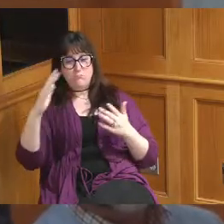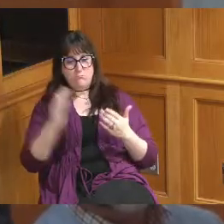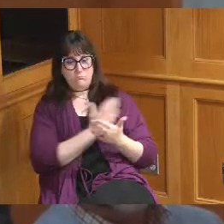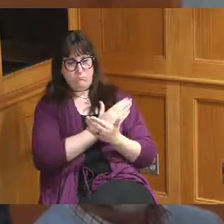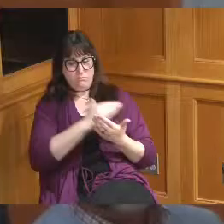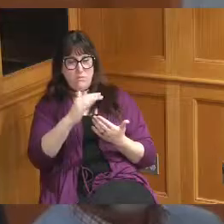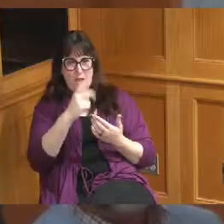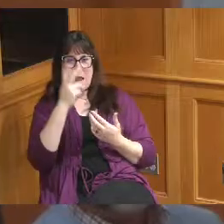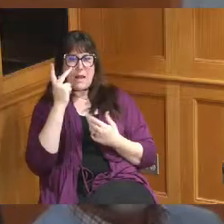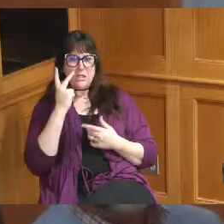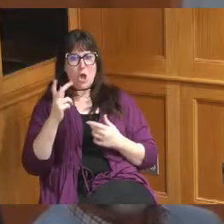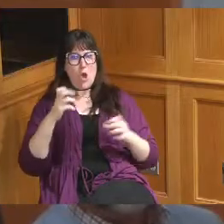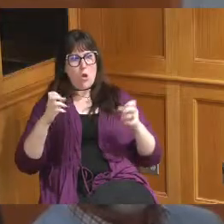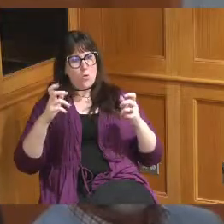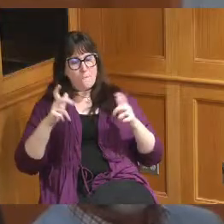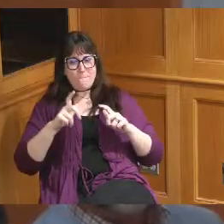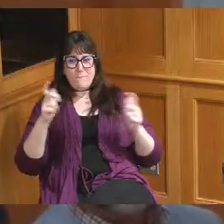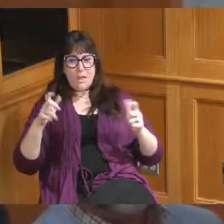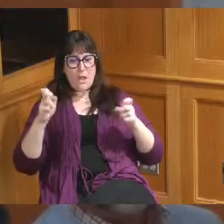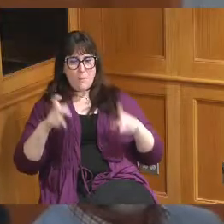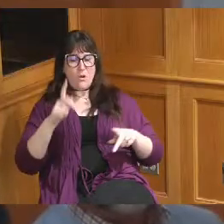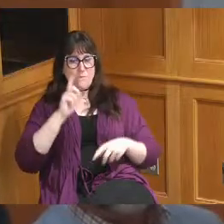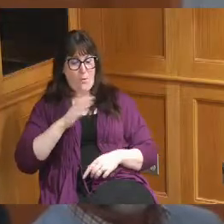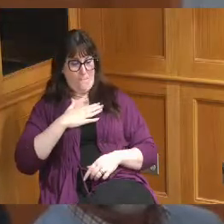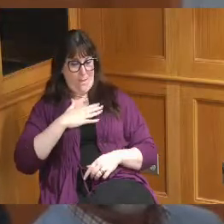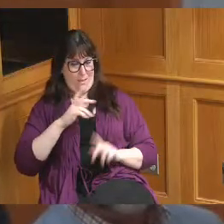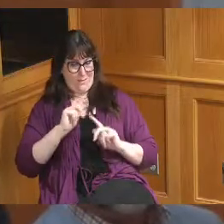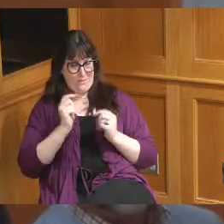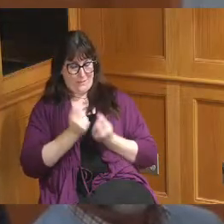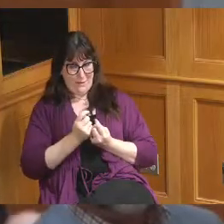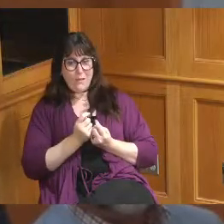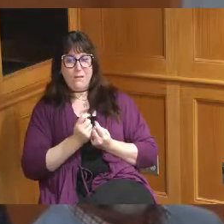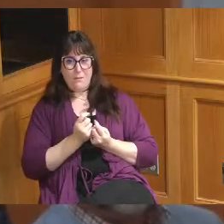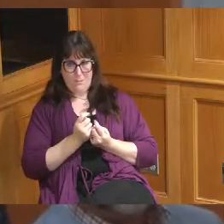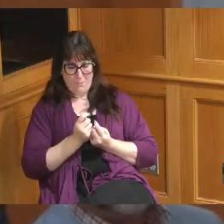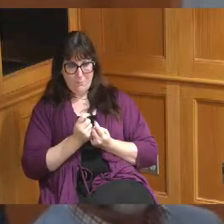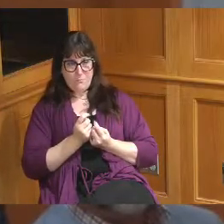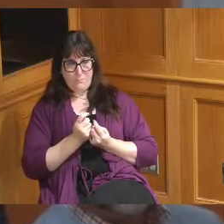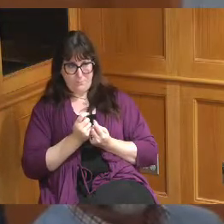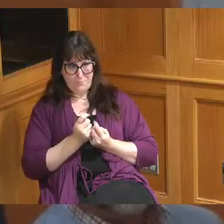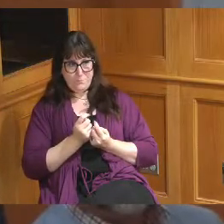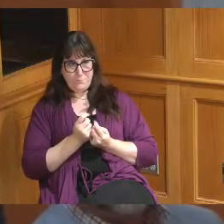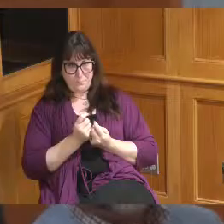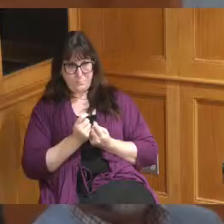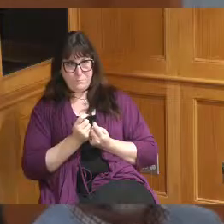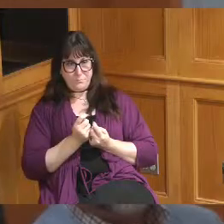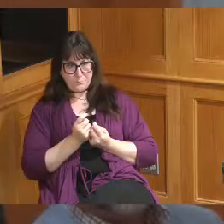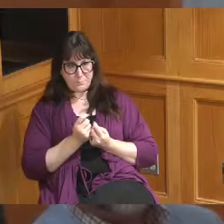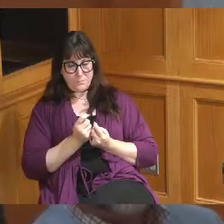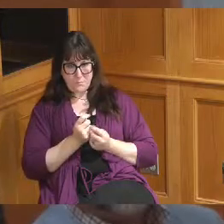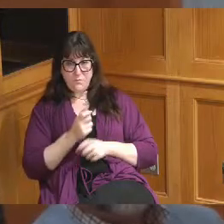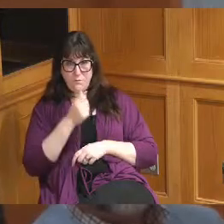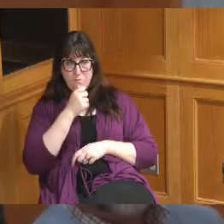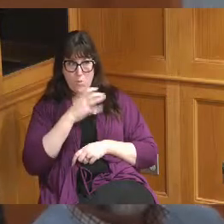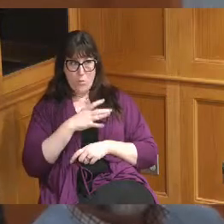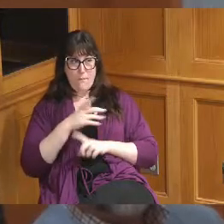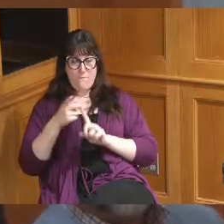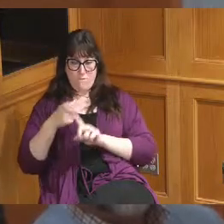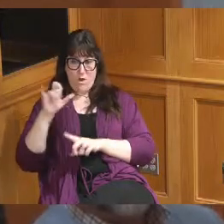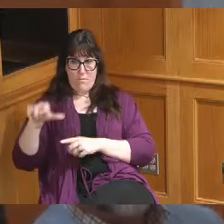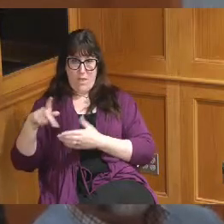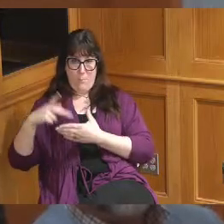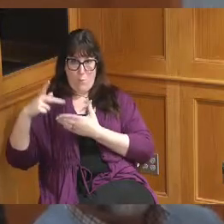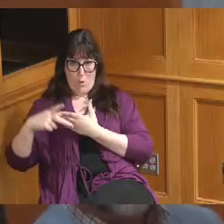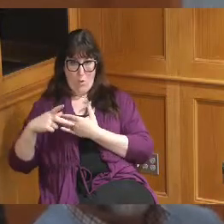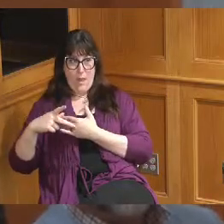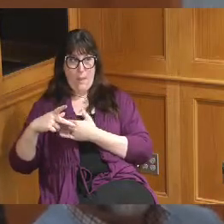great opportunity for our team when we could have a position, and the women that could come out of that program were